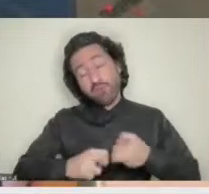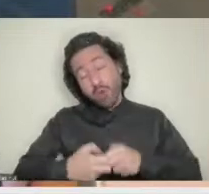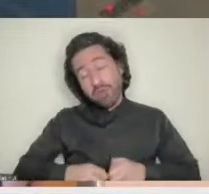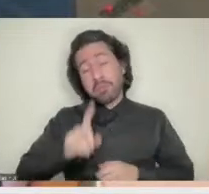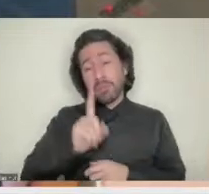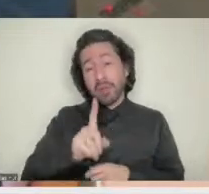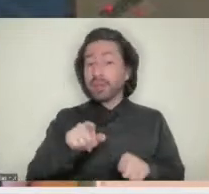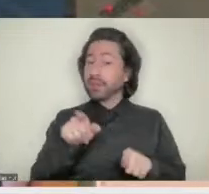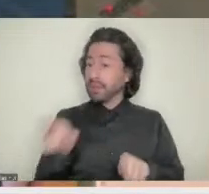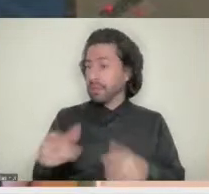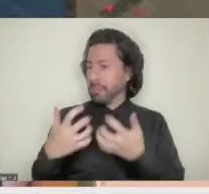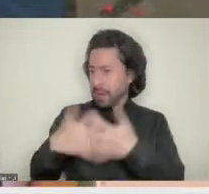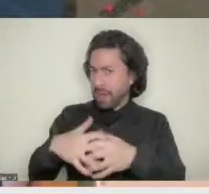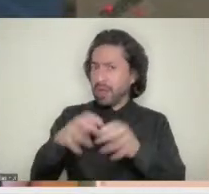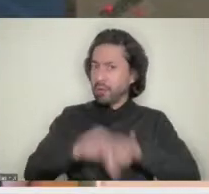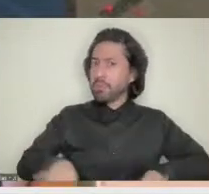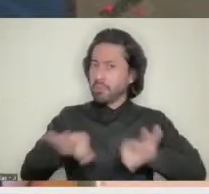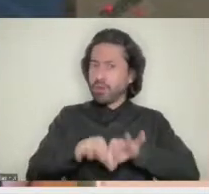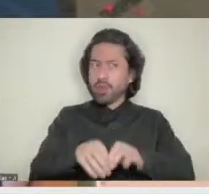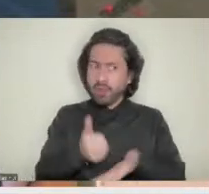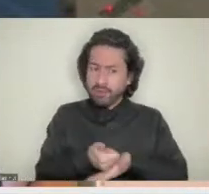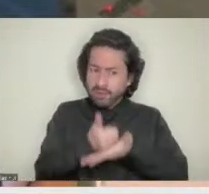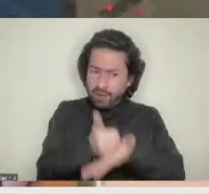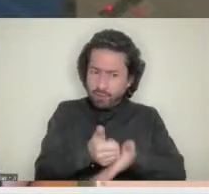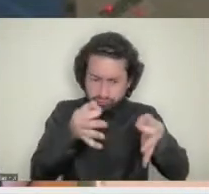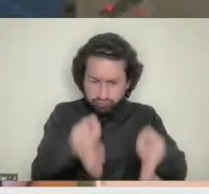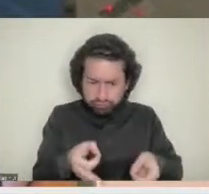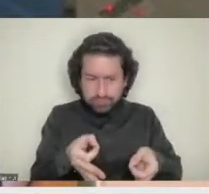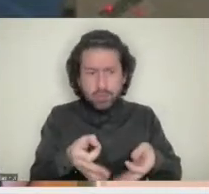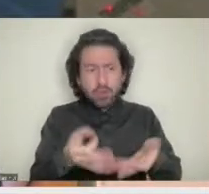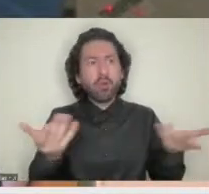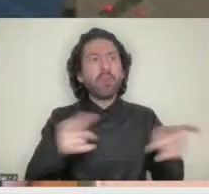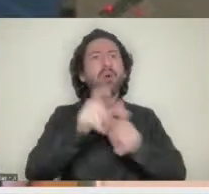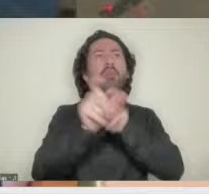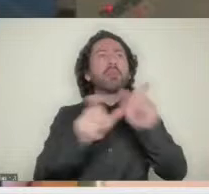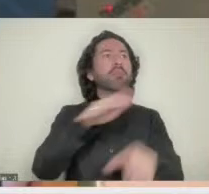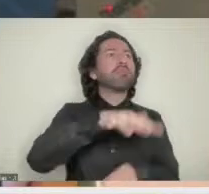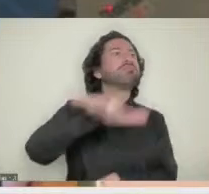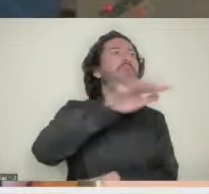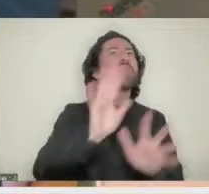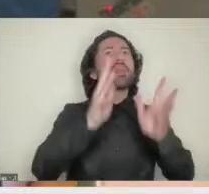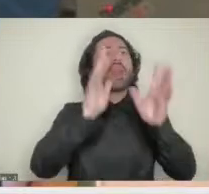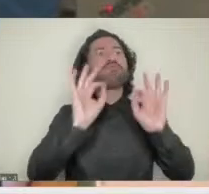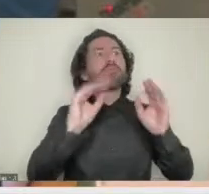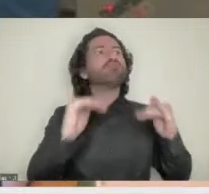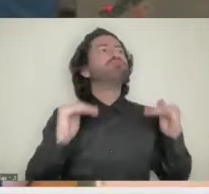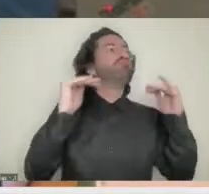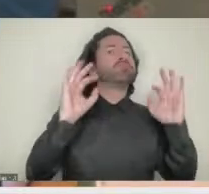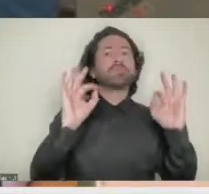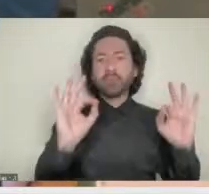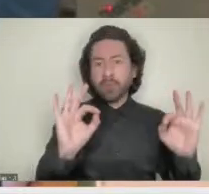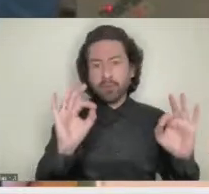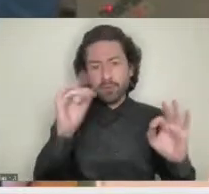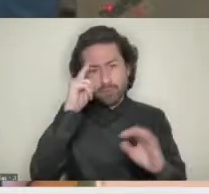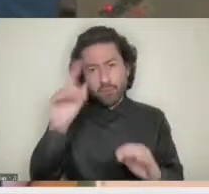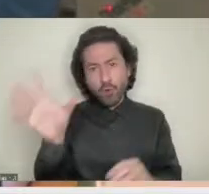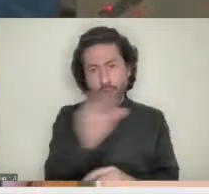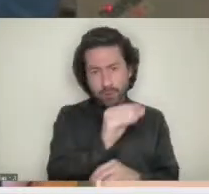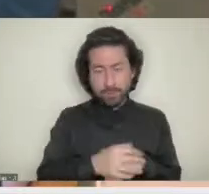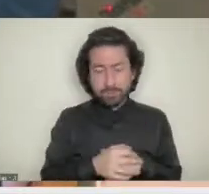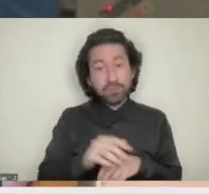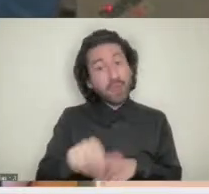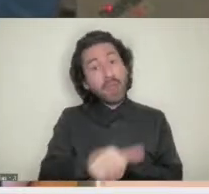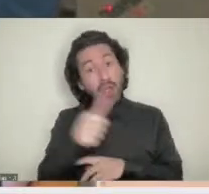but there are very relevant mechanisms allowing you to guarantee adequate living standards for all